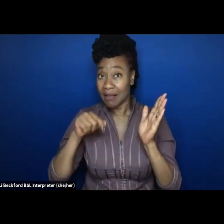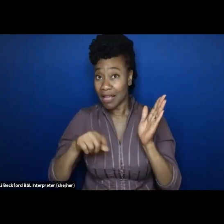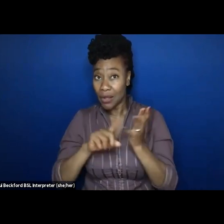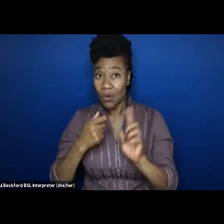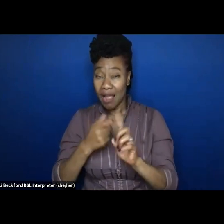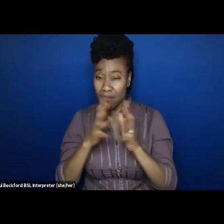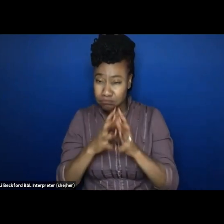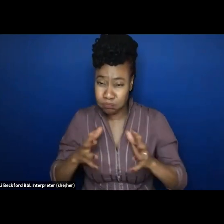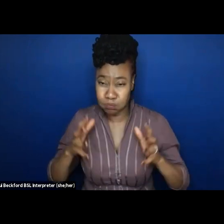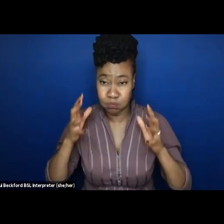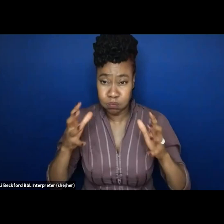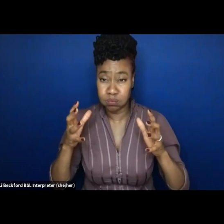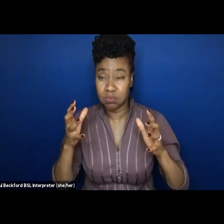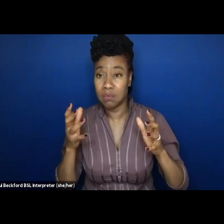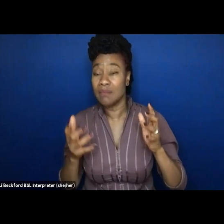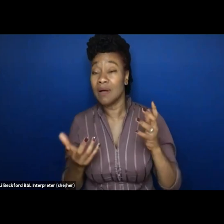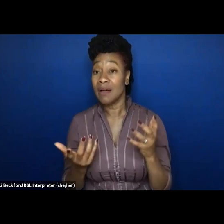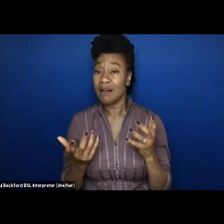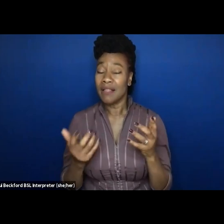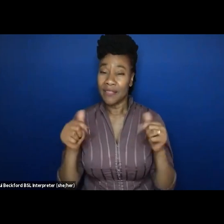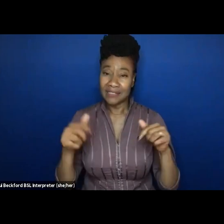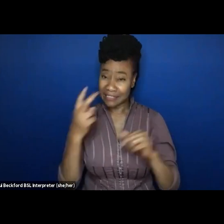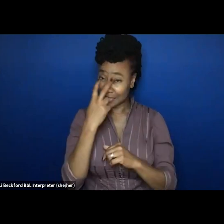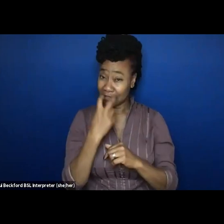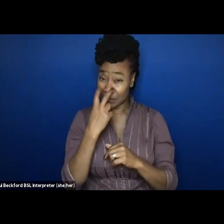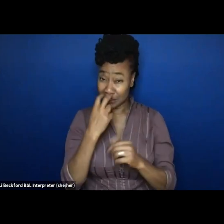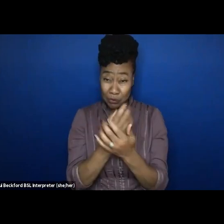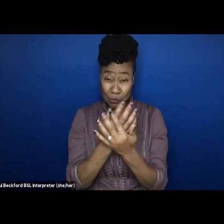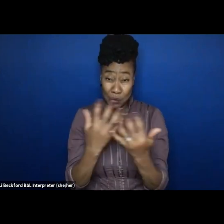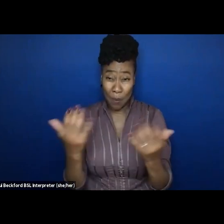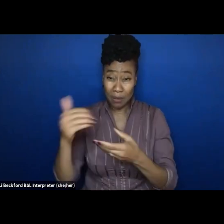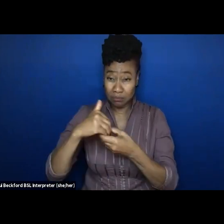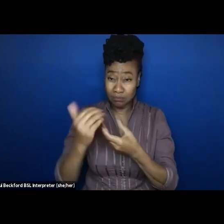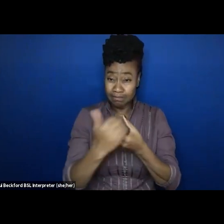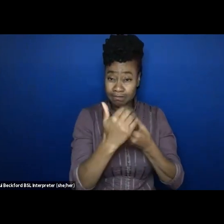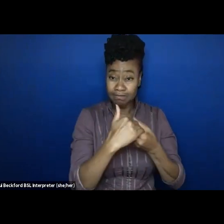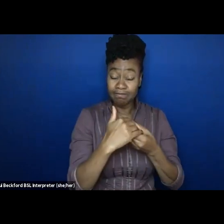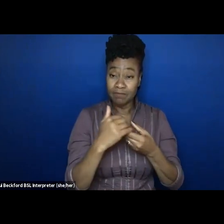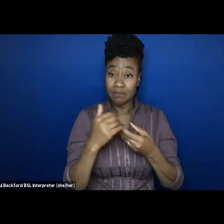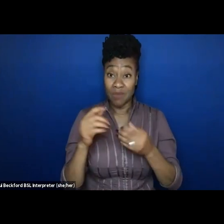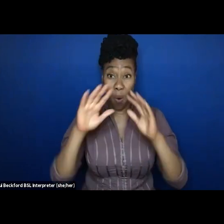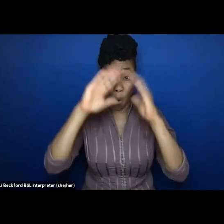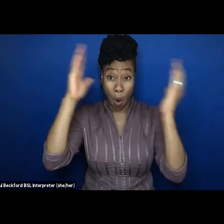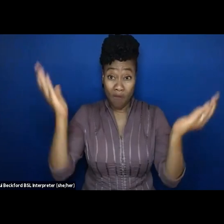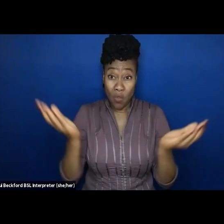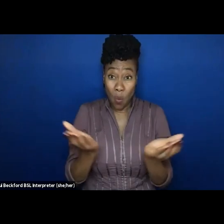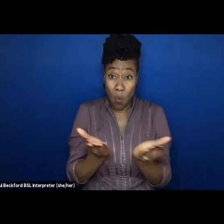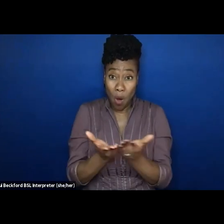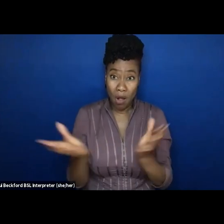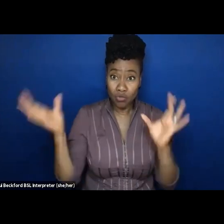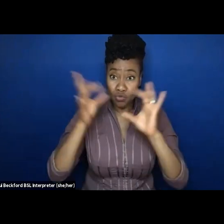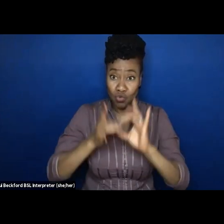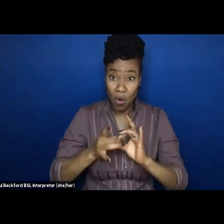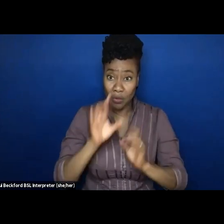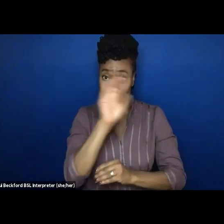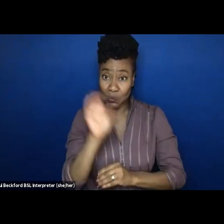but it's great that so many people have joined this evening from actually what we understand to be all over the world. Hosted by the RCN Library,